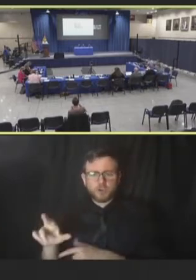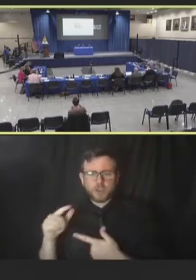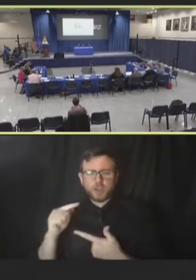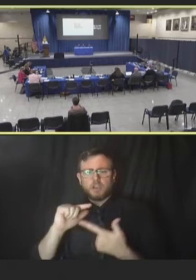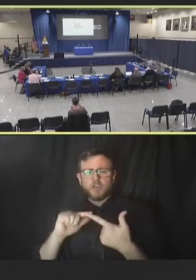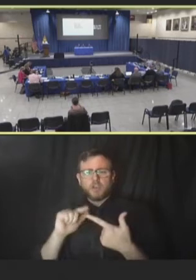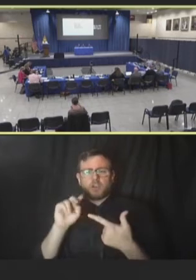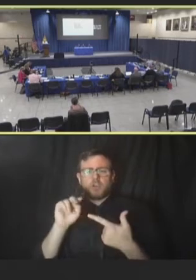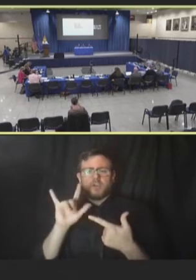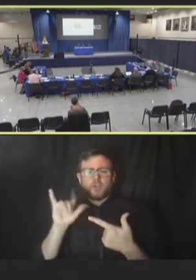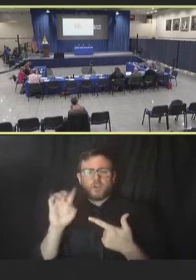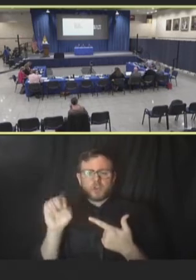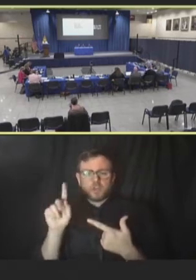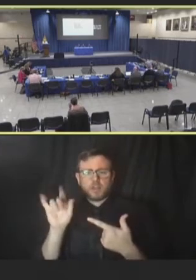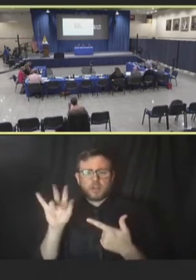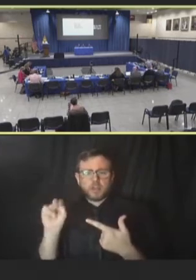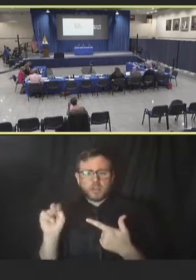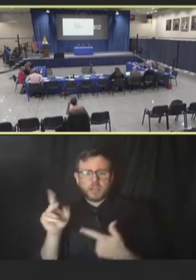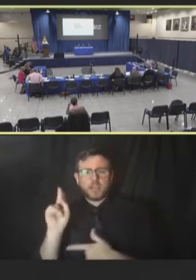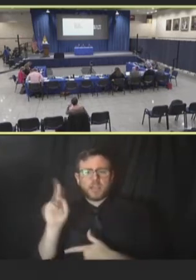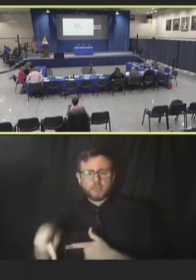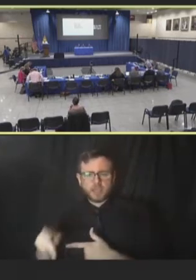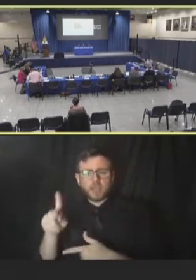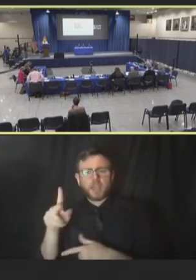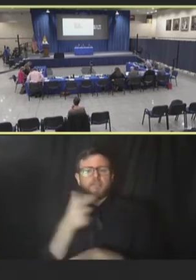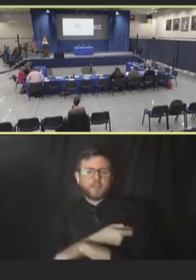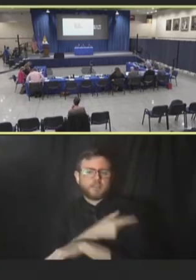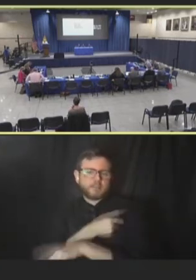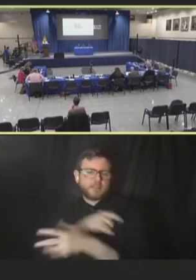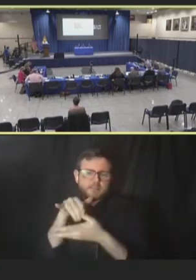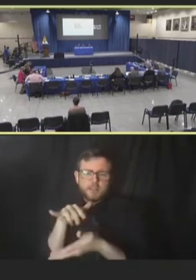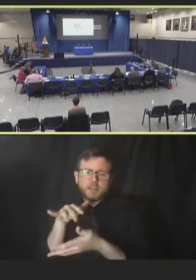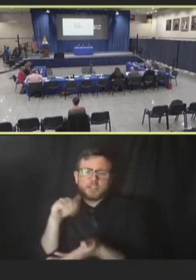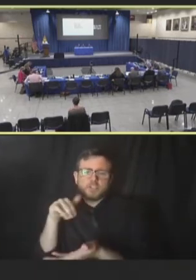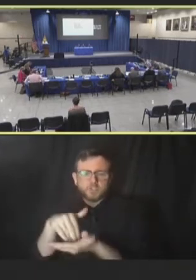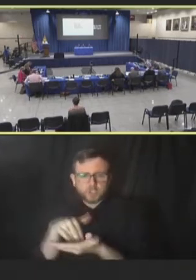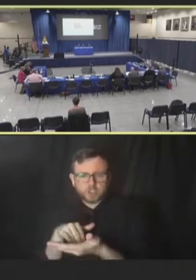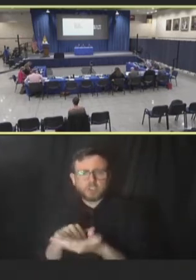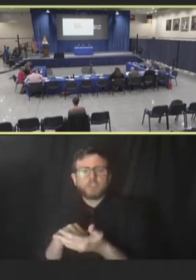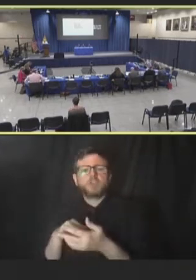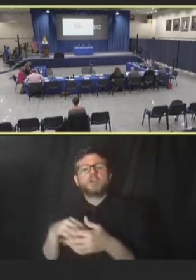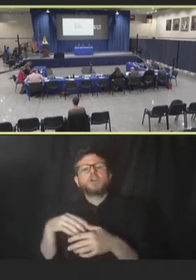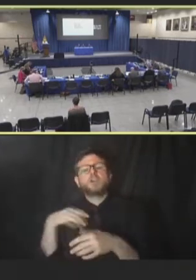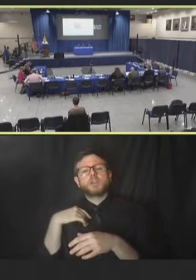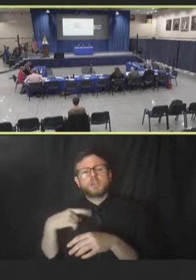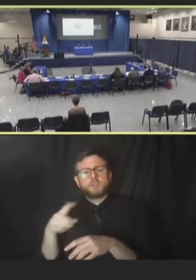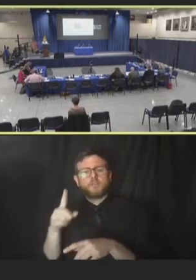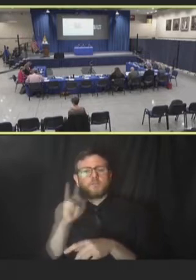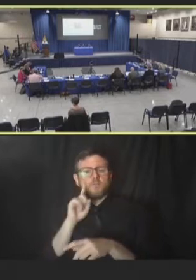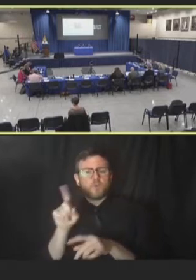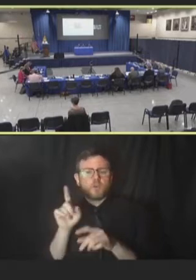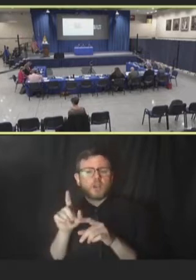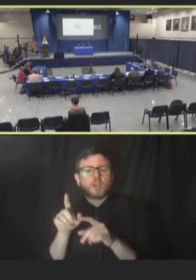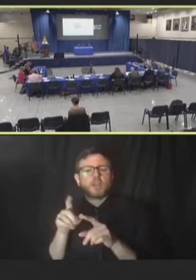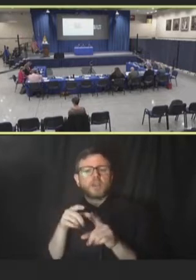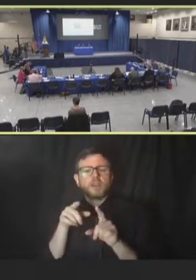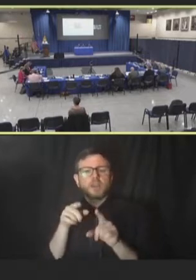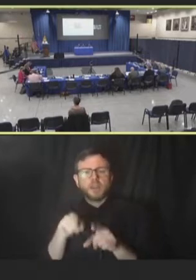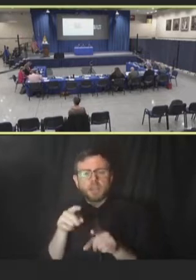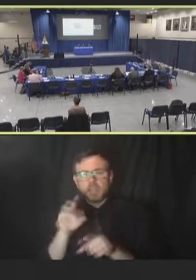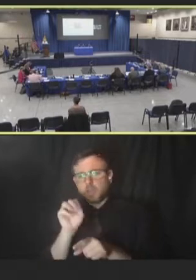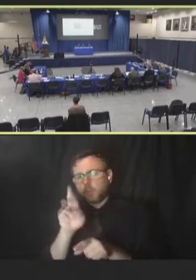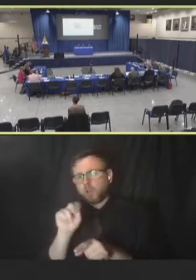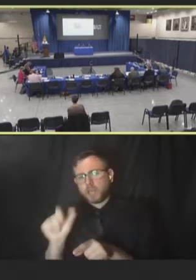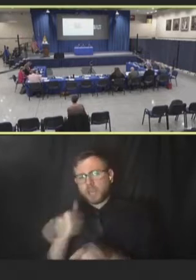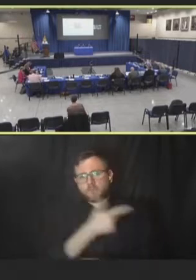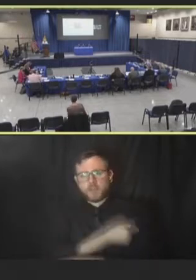Kaiser Permanente Vaccine Study Center, talking about surveillance for vaccine adverse events after COVID-19 mRNA